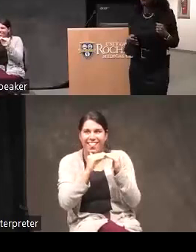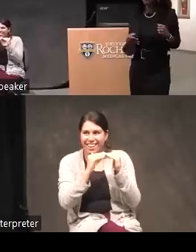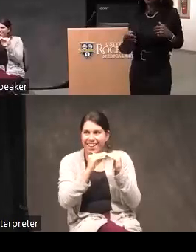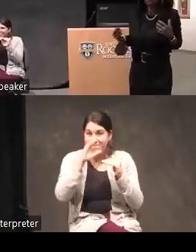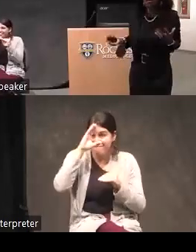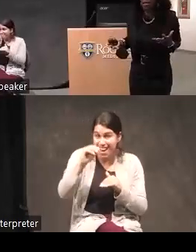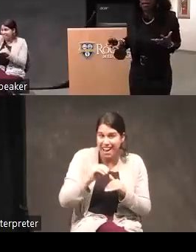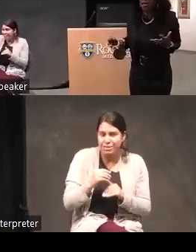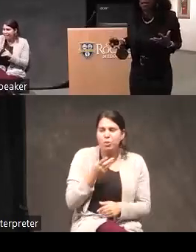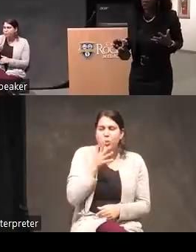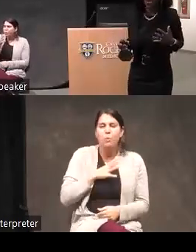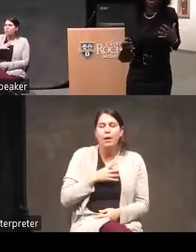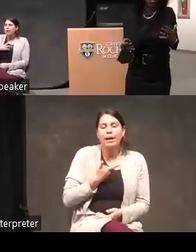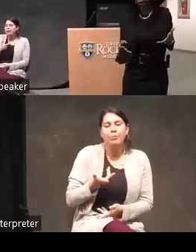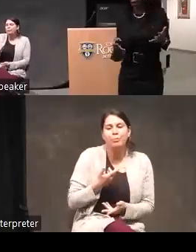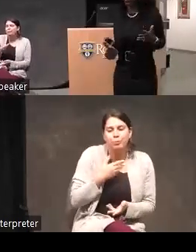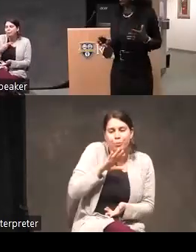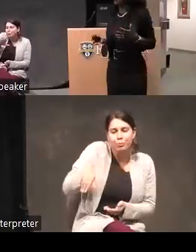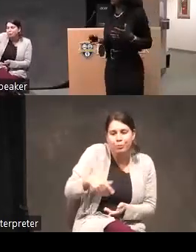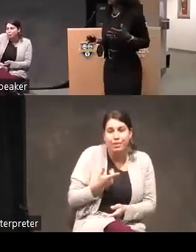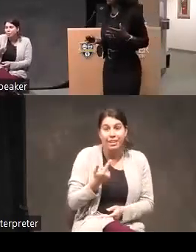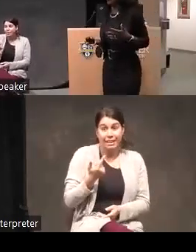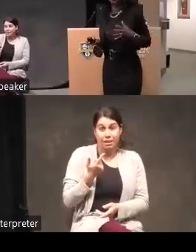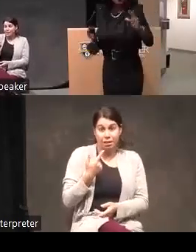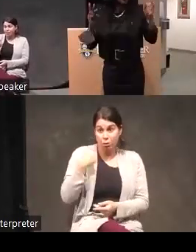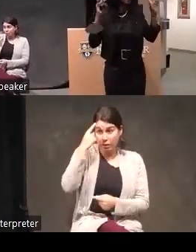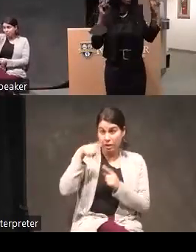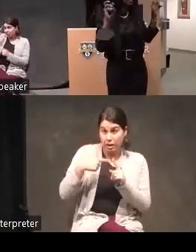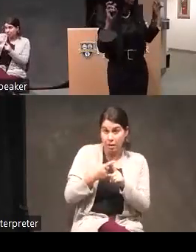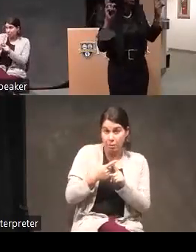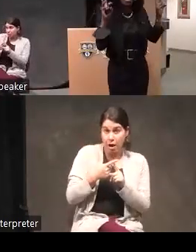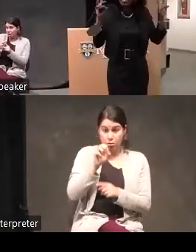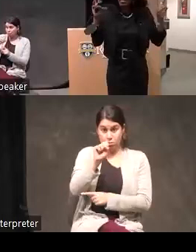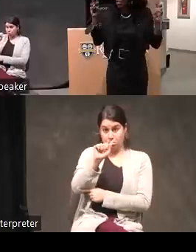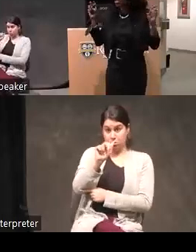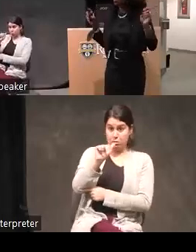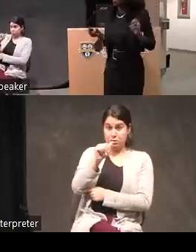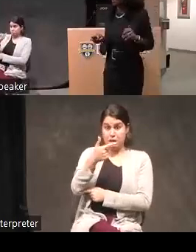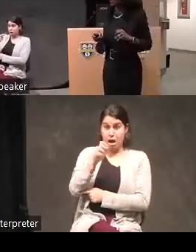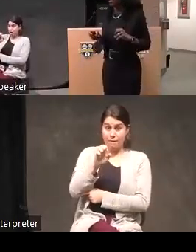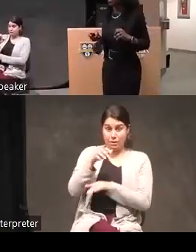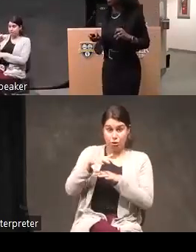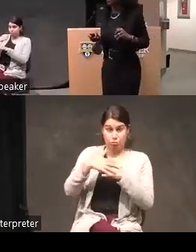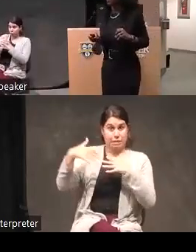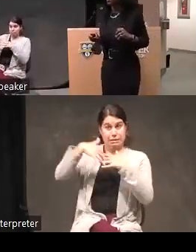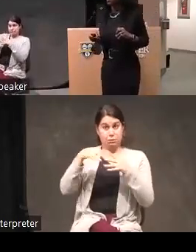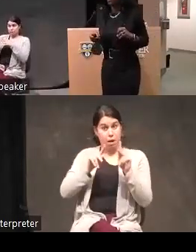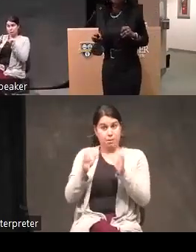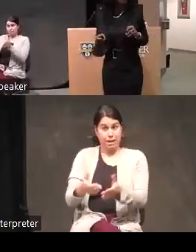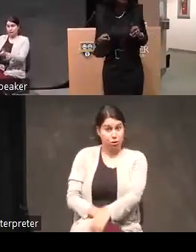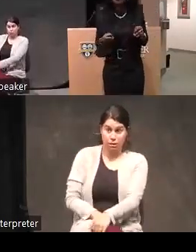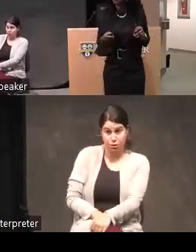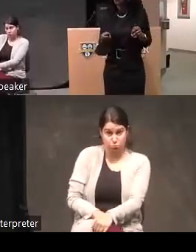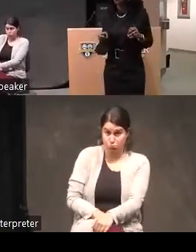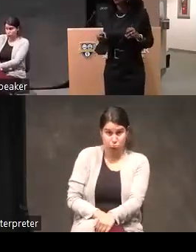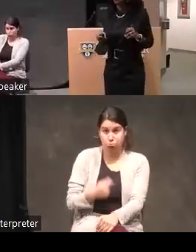weren't thinking about the women. We certainly were not thinking about those savage indigenous populations. And we